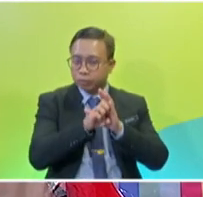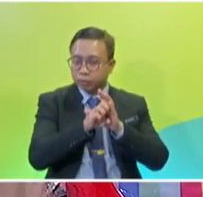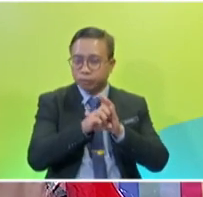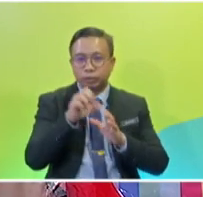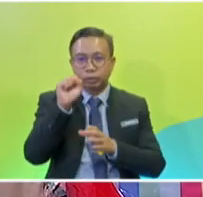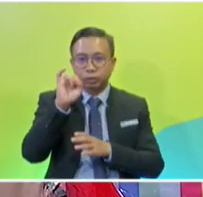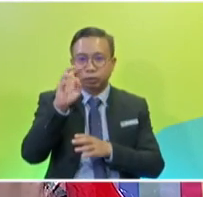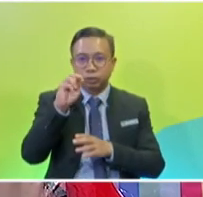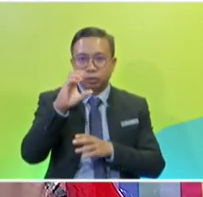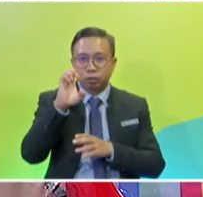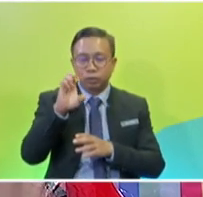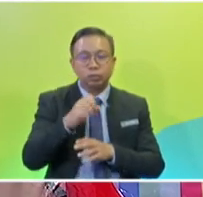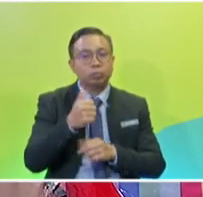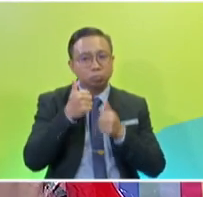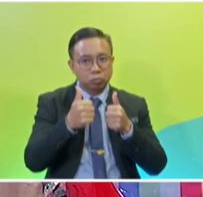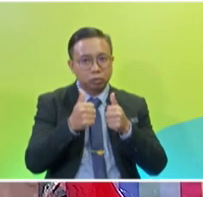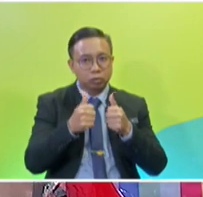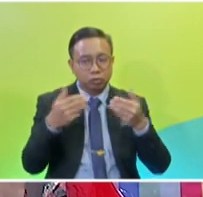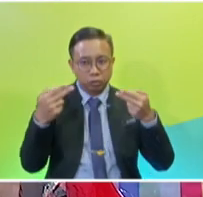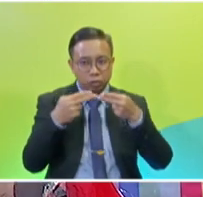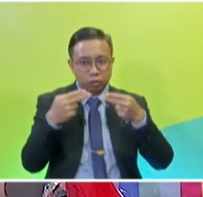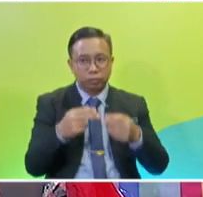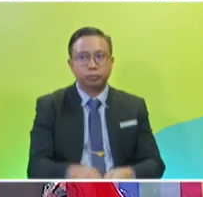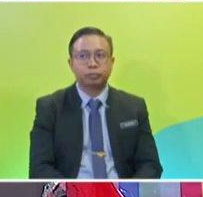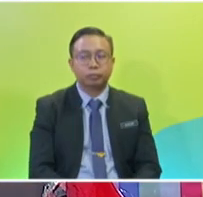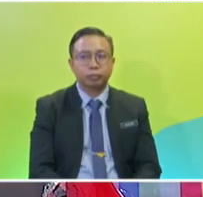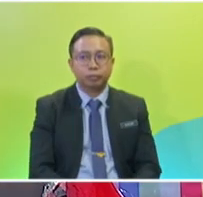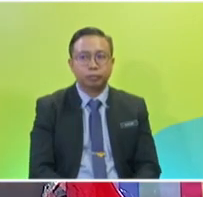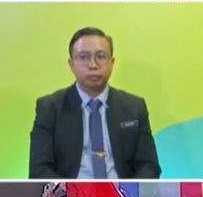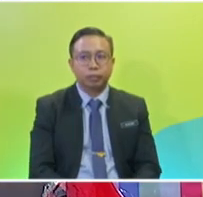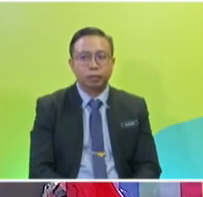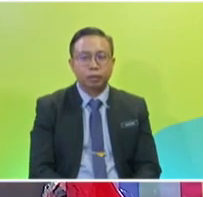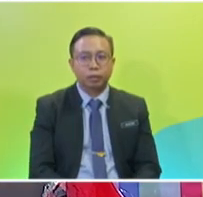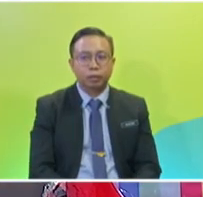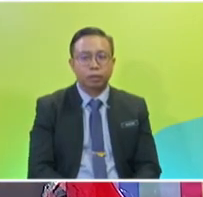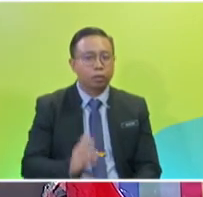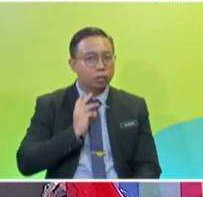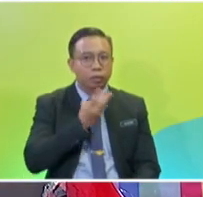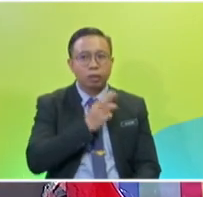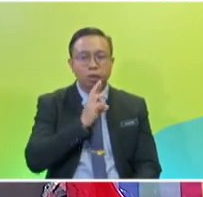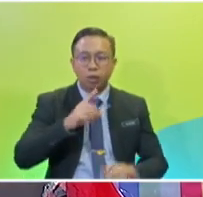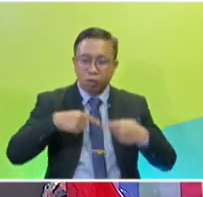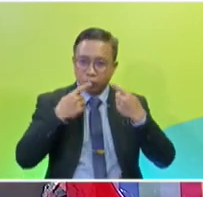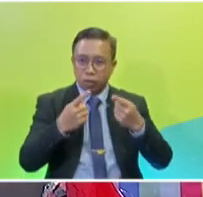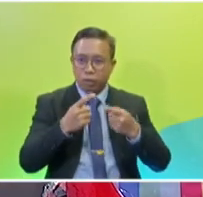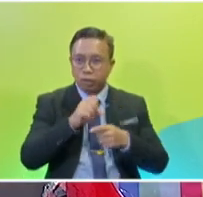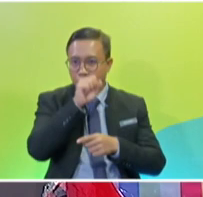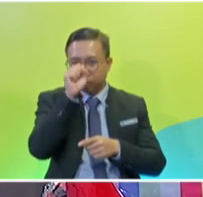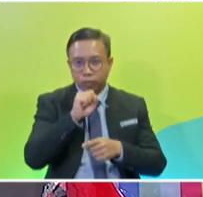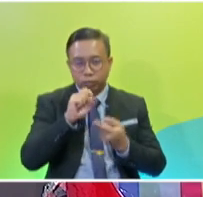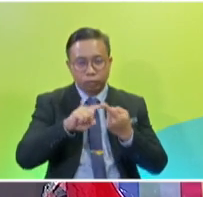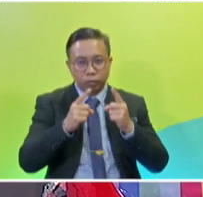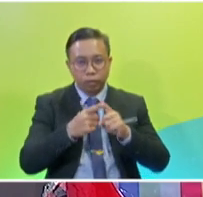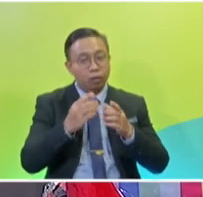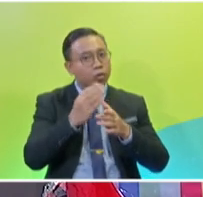also a very good conjunction. All right? Now, having said that, we are going to ask our friends here